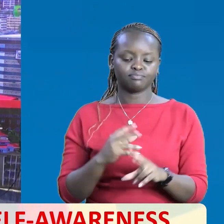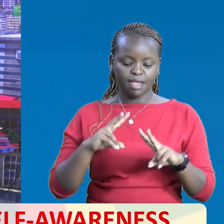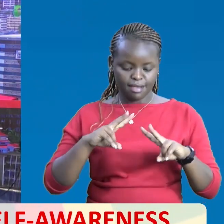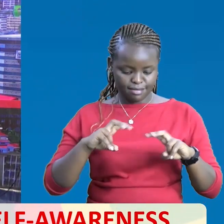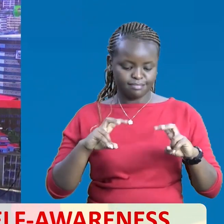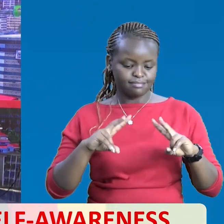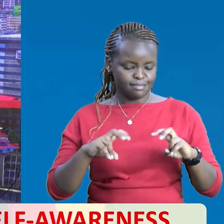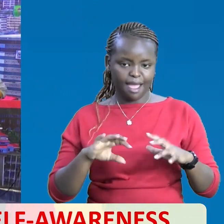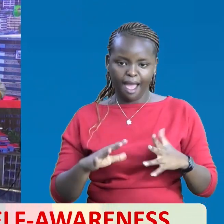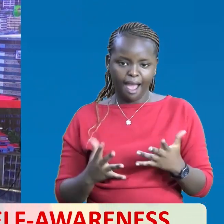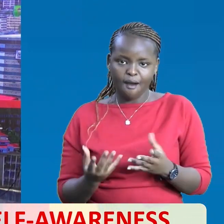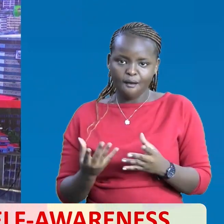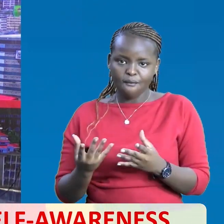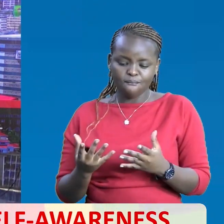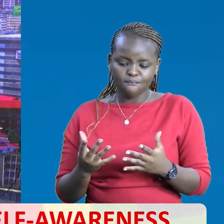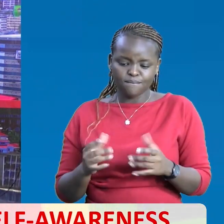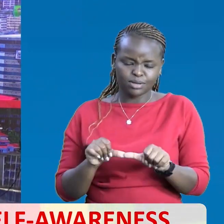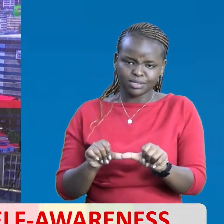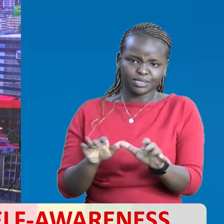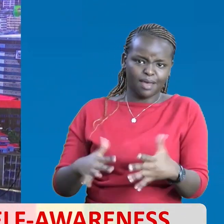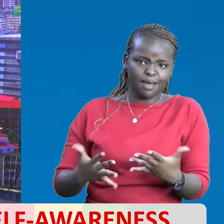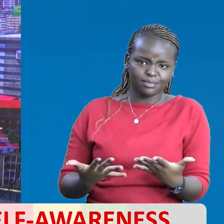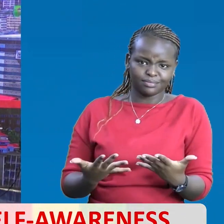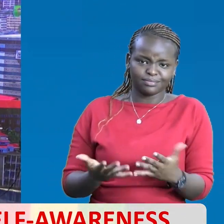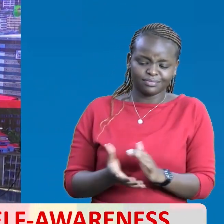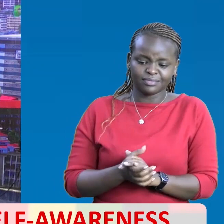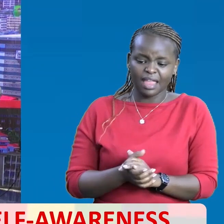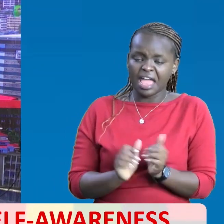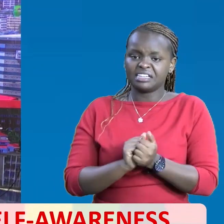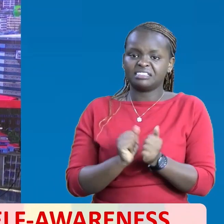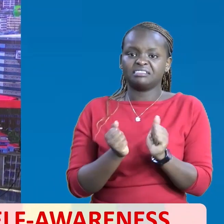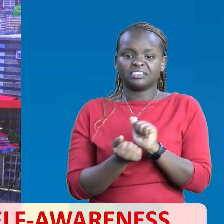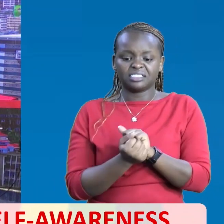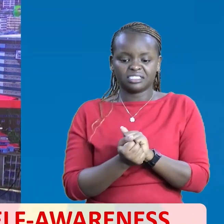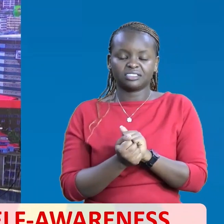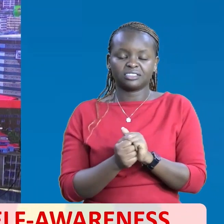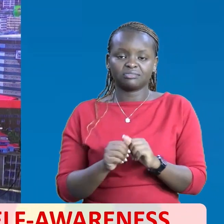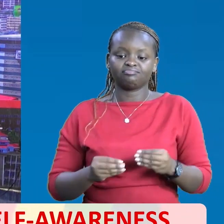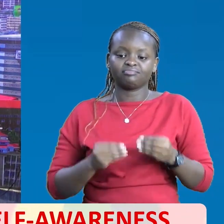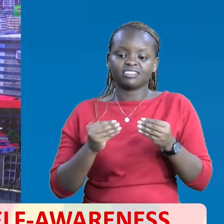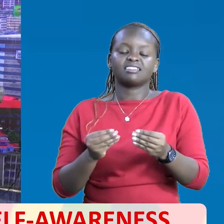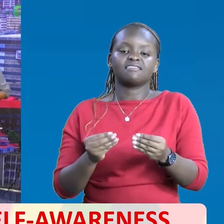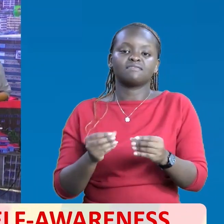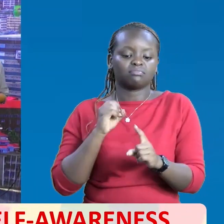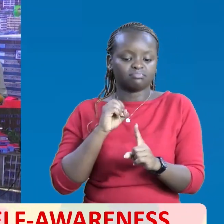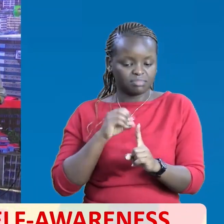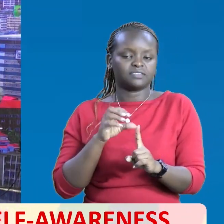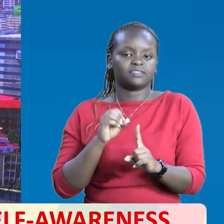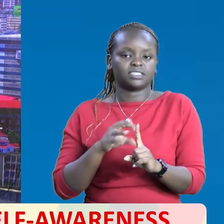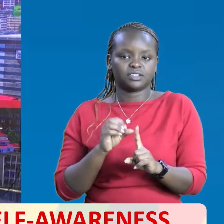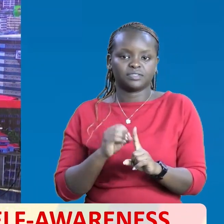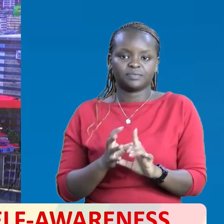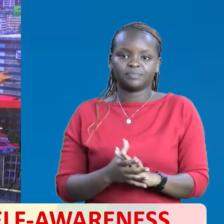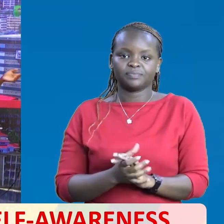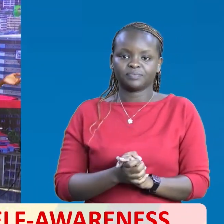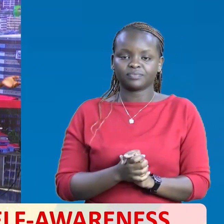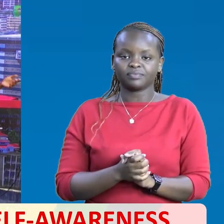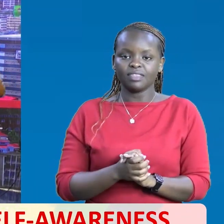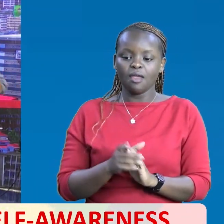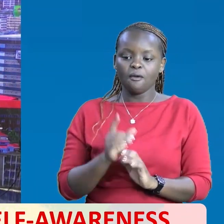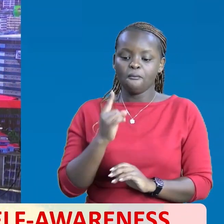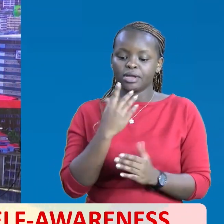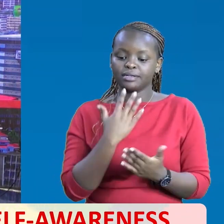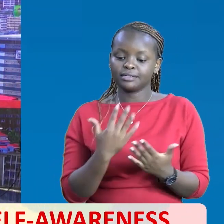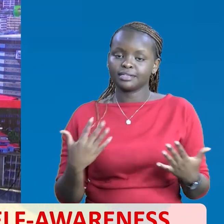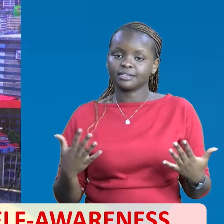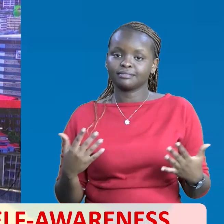kuliendaje, wewe unaenda pale unabadilisha inakumotivate pia lazima yakutajipa. True to that. For me, the one thing that we're